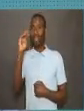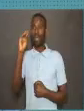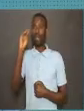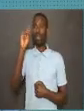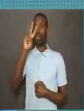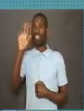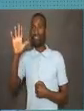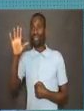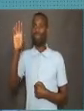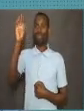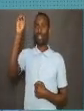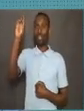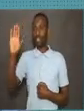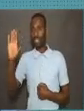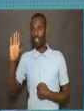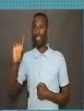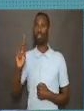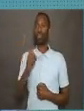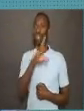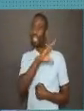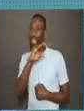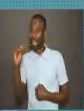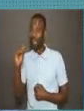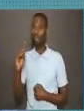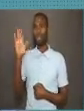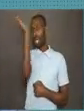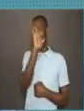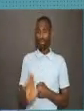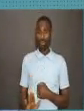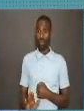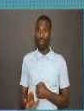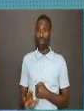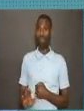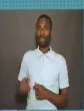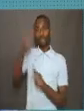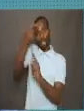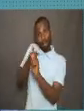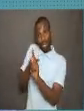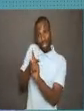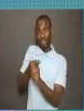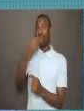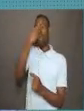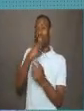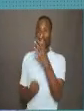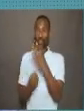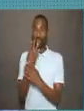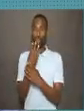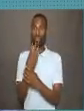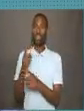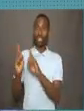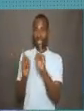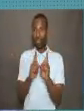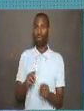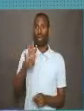225 degrees Celsius and the absolute temperature of the heat source is